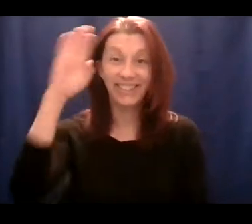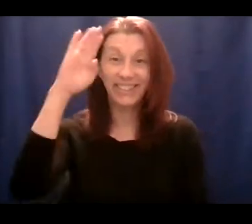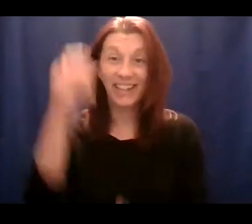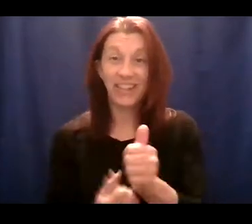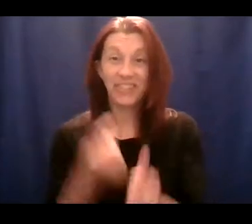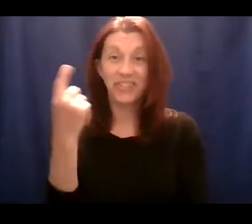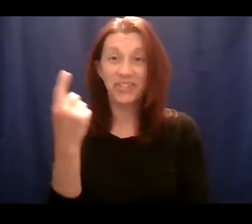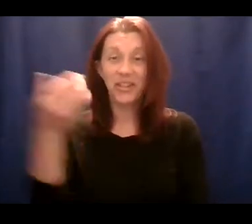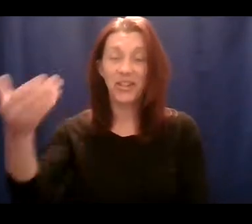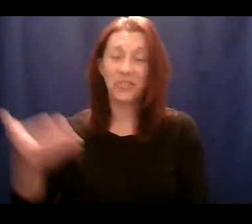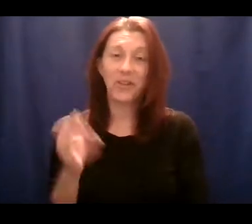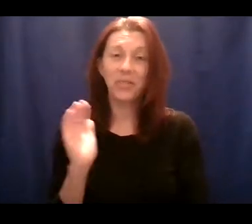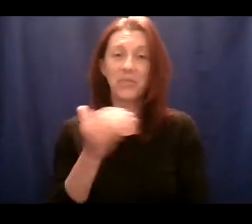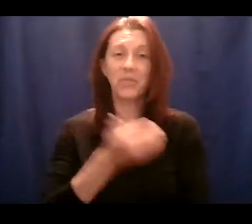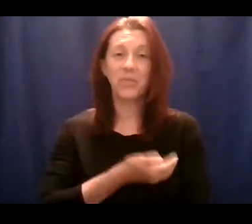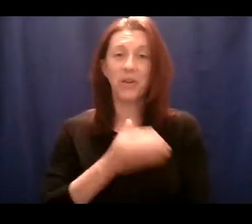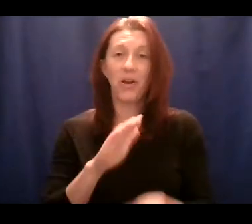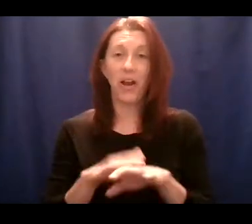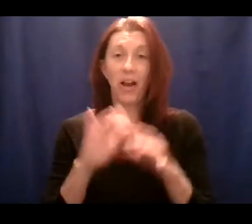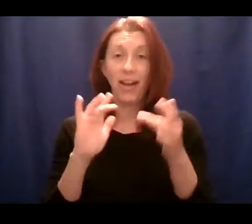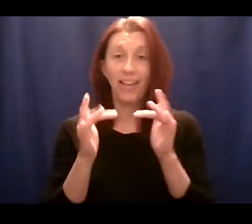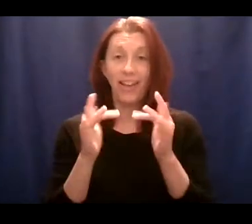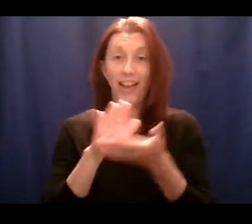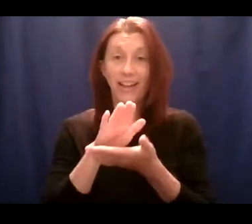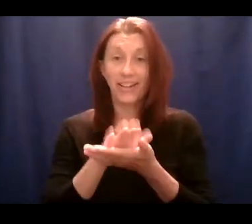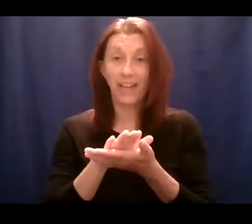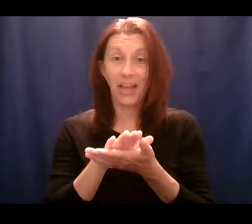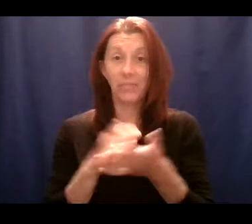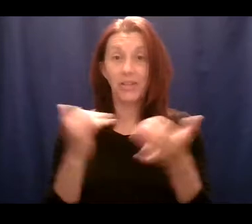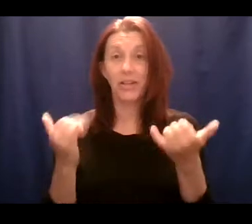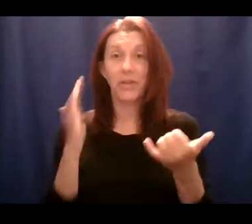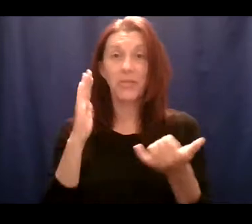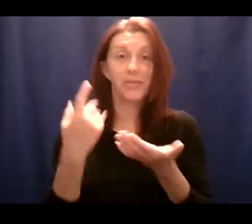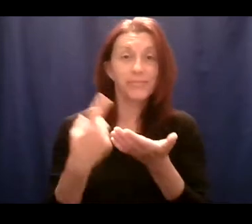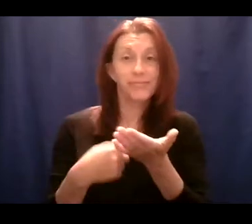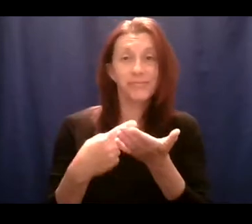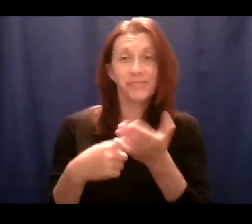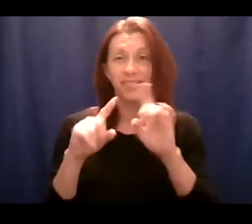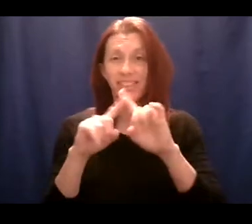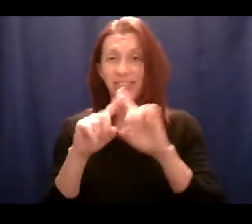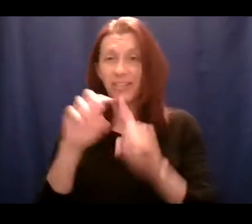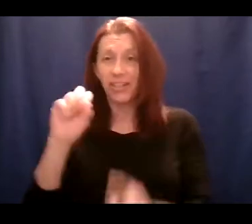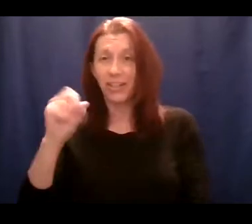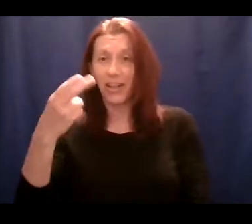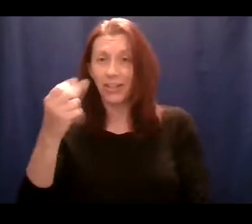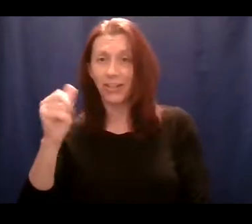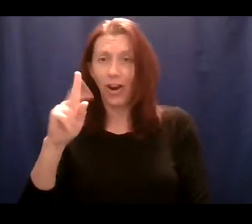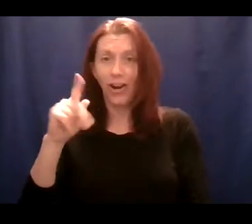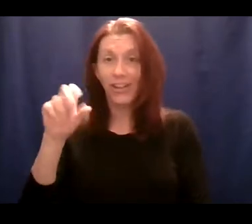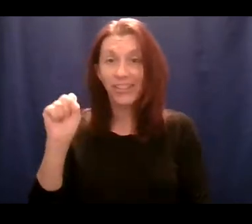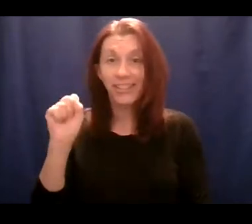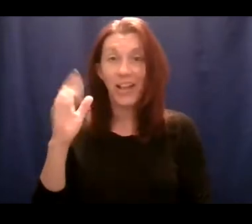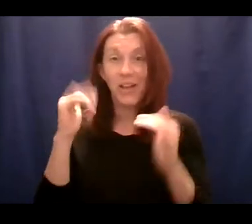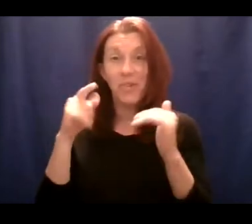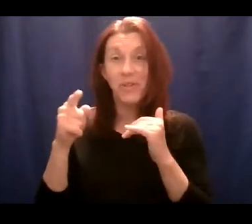everyone, and welcome to our online academy. Today we're going to be exploring all about sharks. I hope you're as excited as I